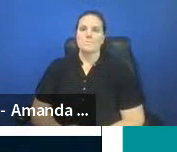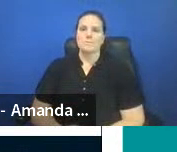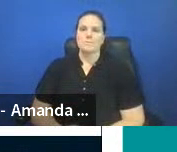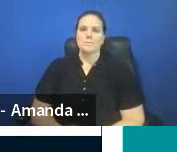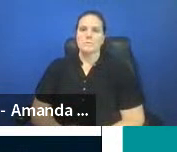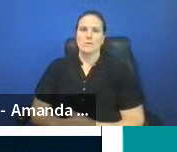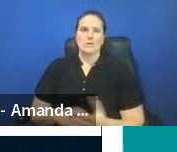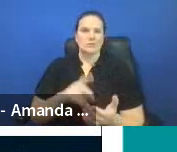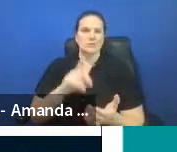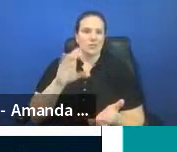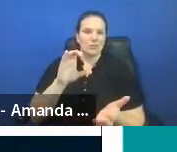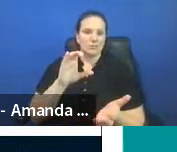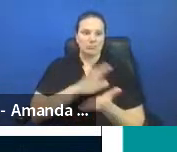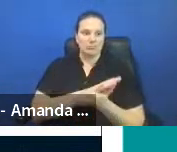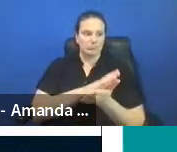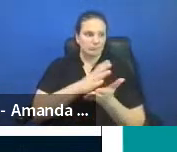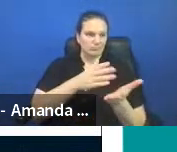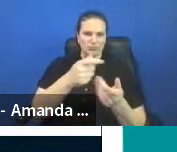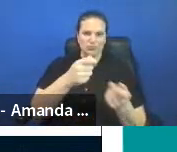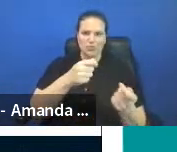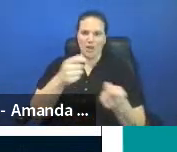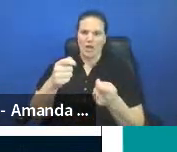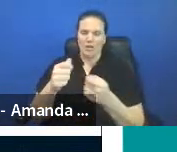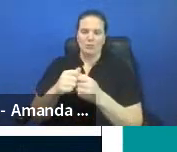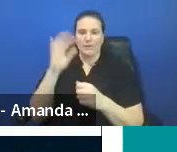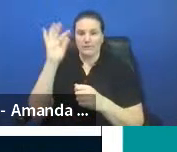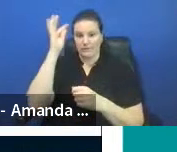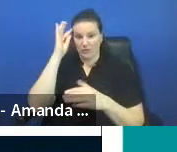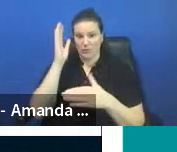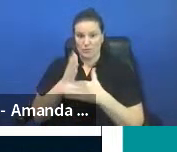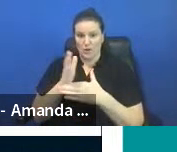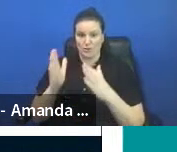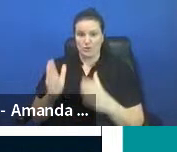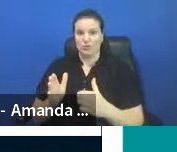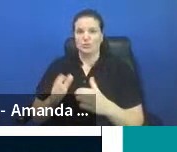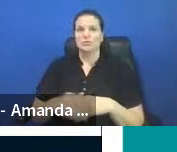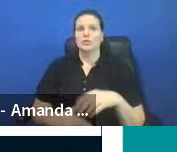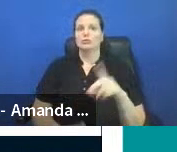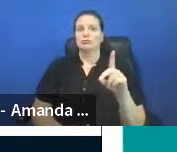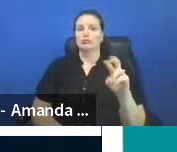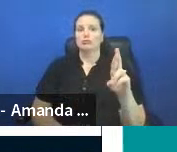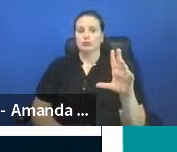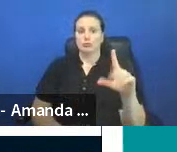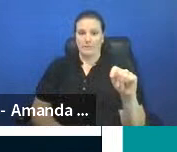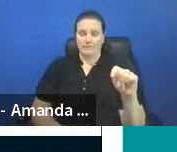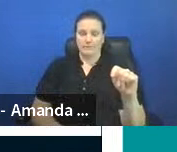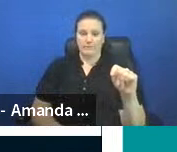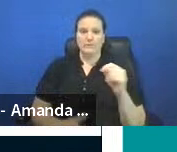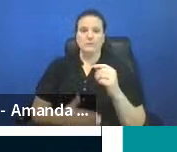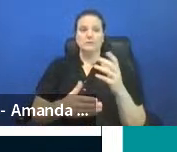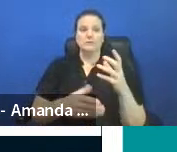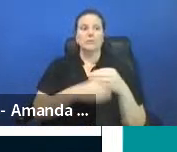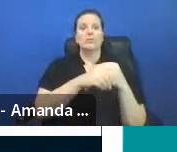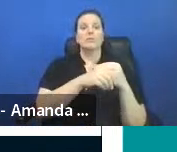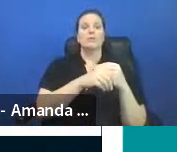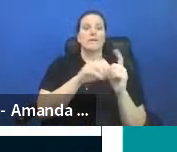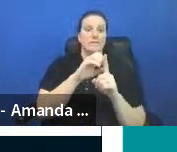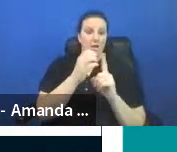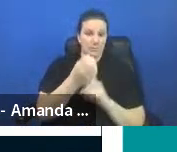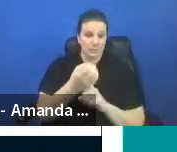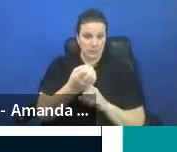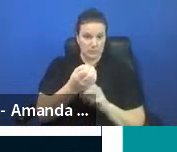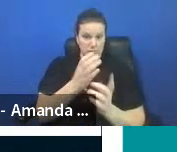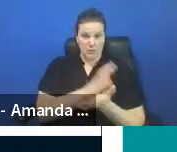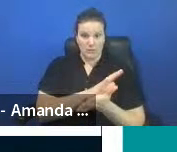trading documents back and forth with our federal partners on the draft supplemental environmental document. We are hoping